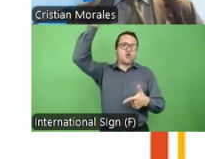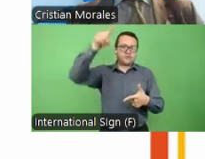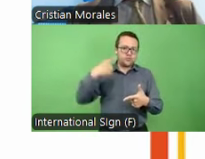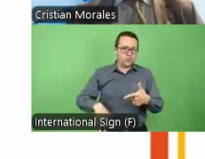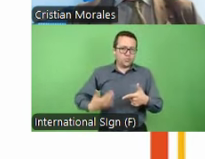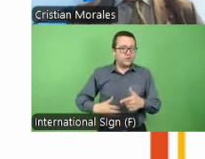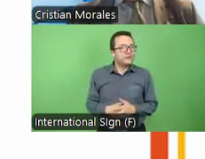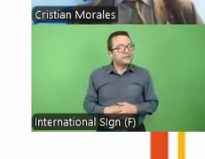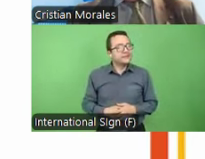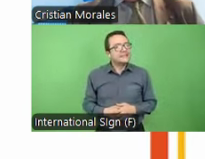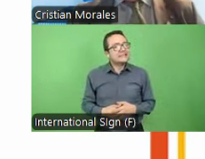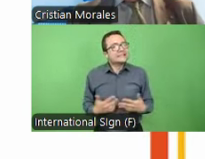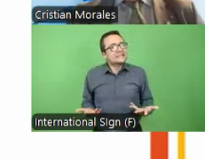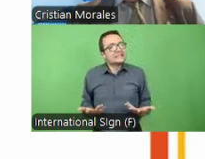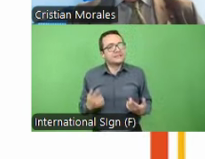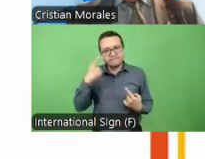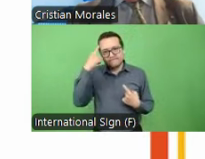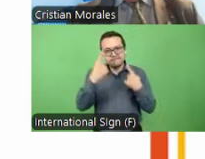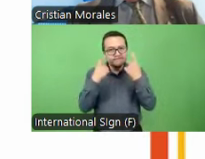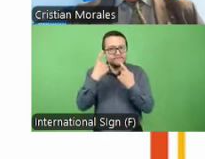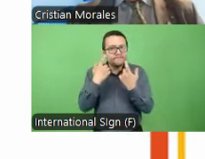points that we do y want to highlight resaltar on en el in